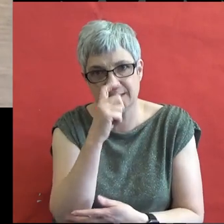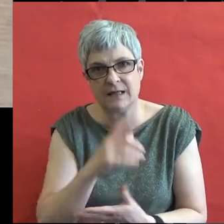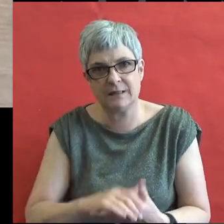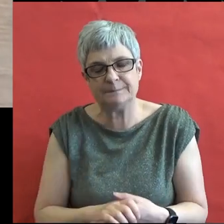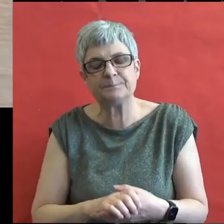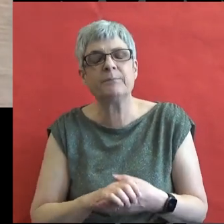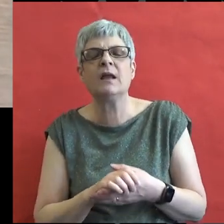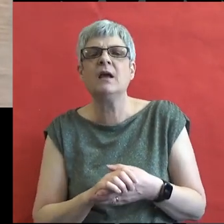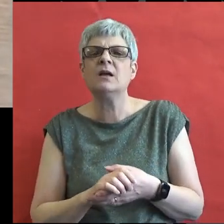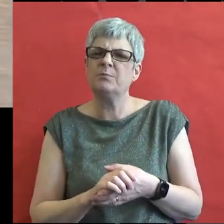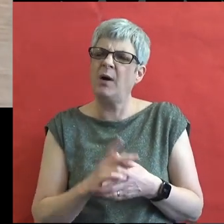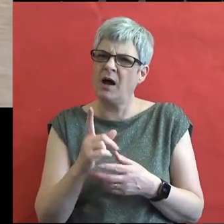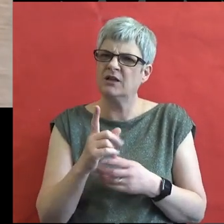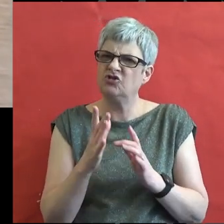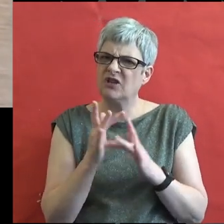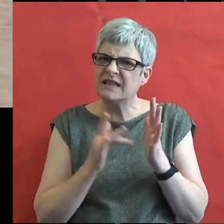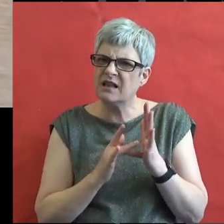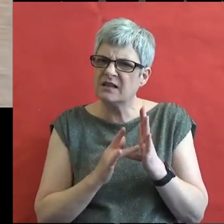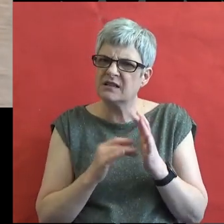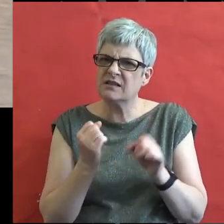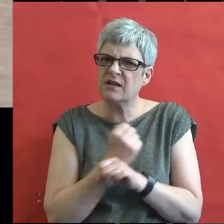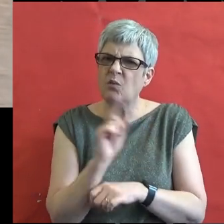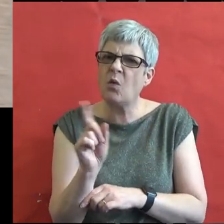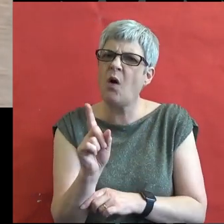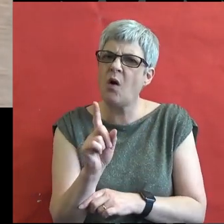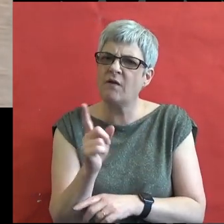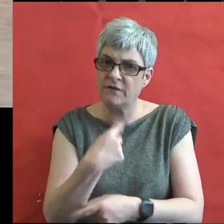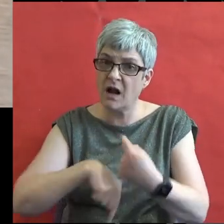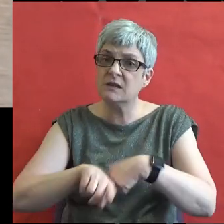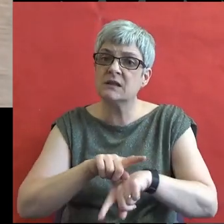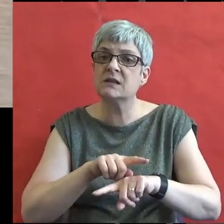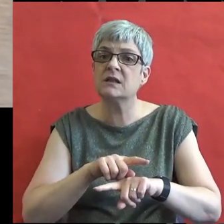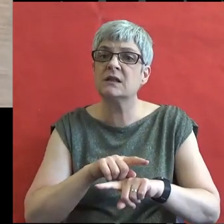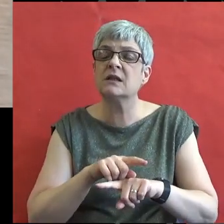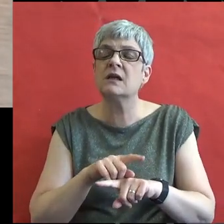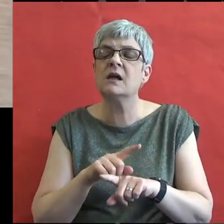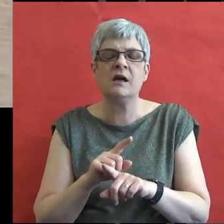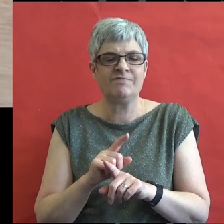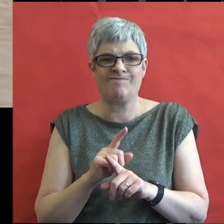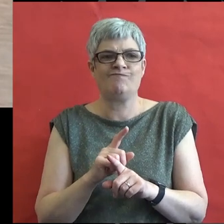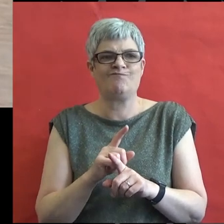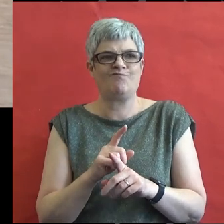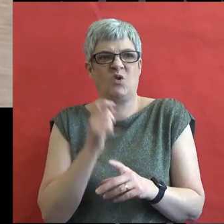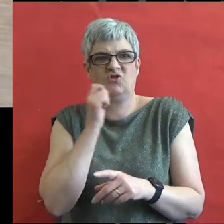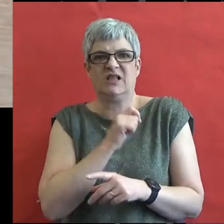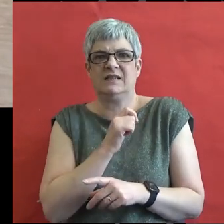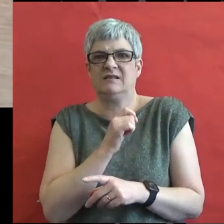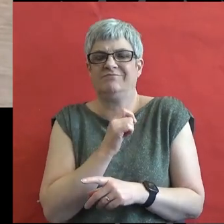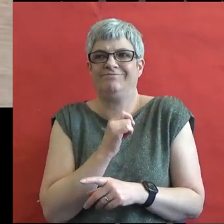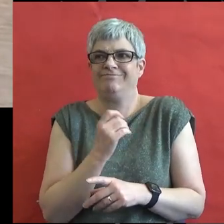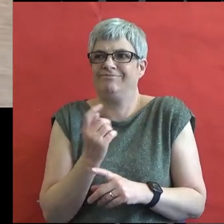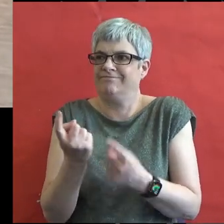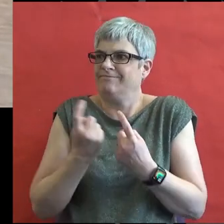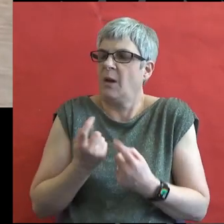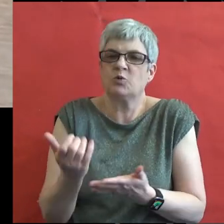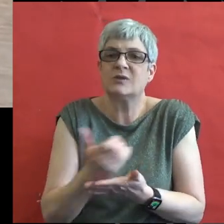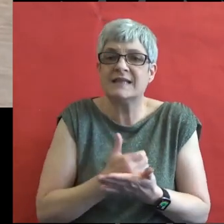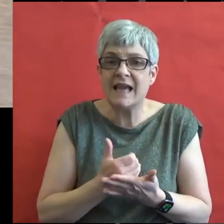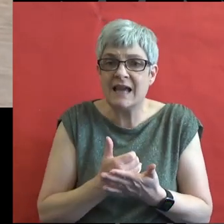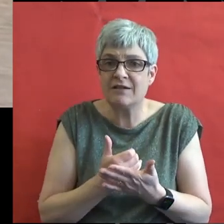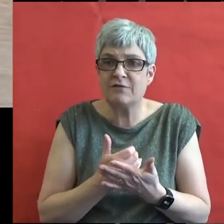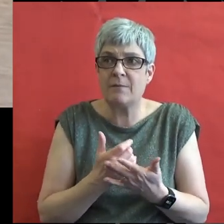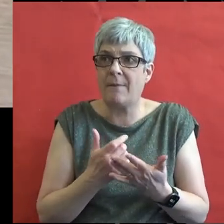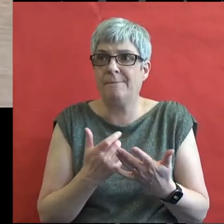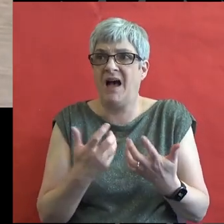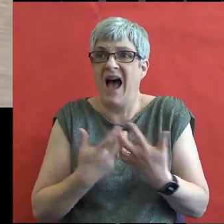But let's look at what Jesus has done for us. He didn't just come to save us by understanding